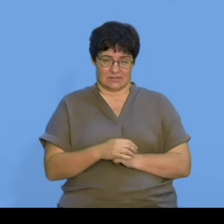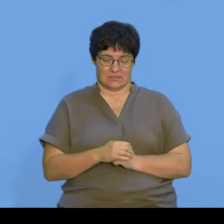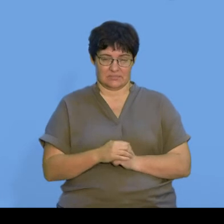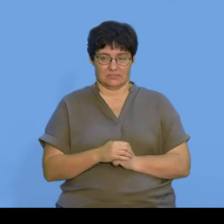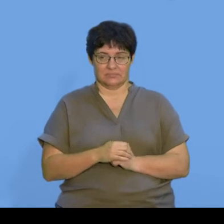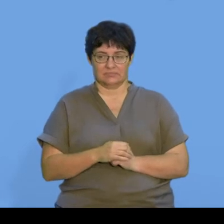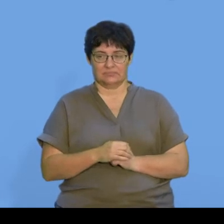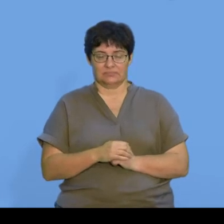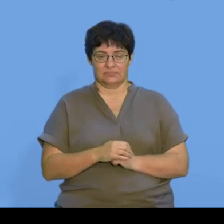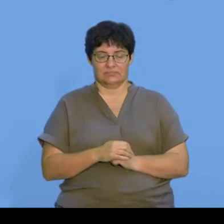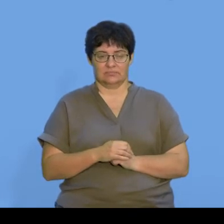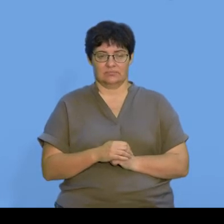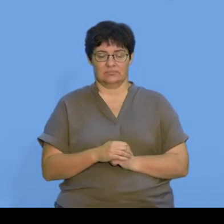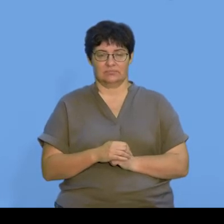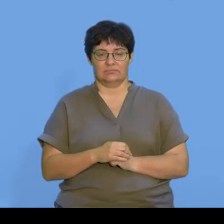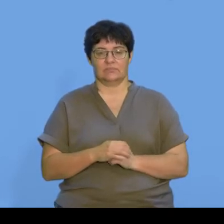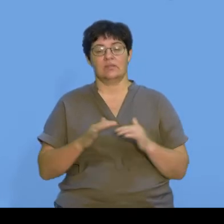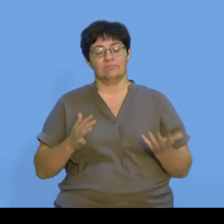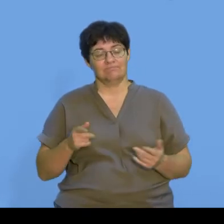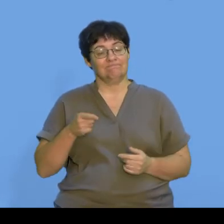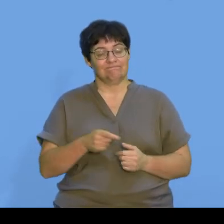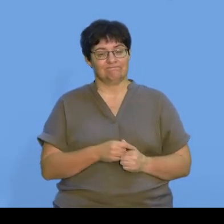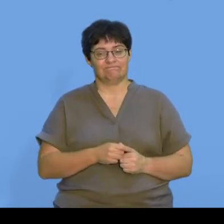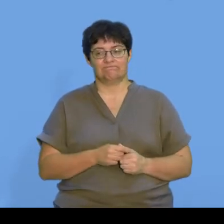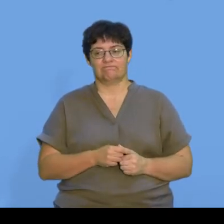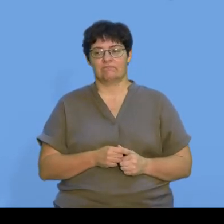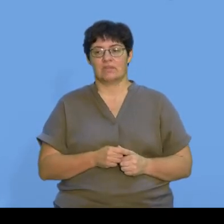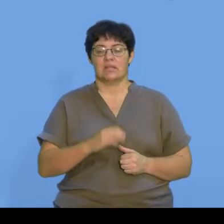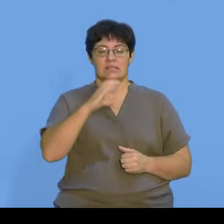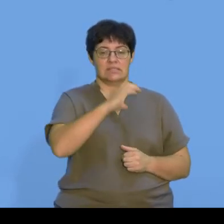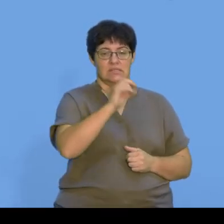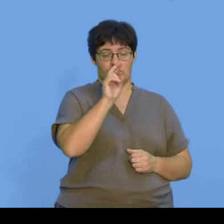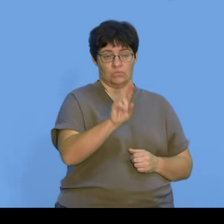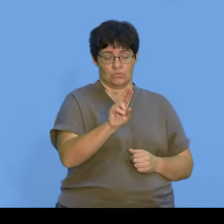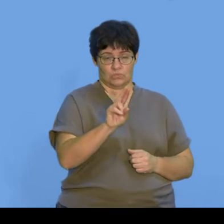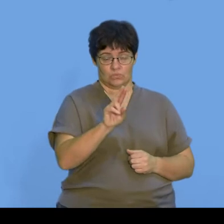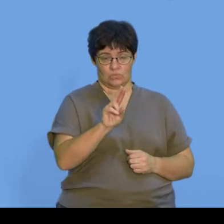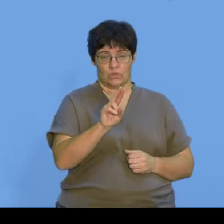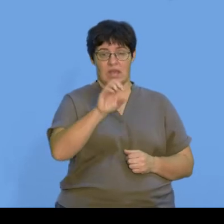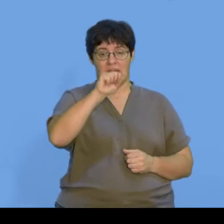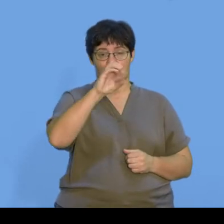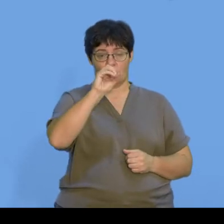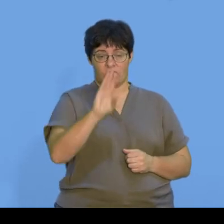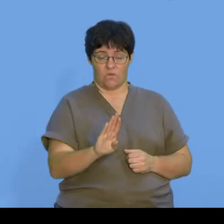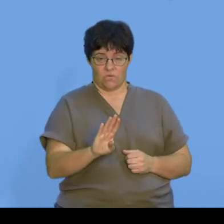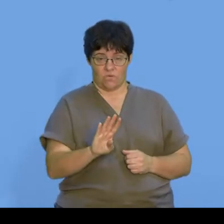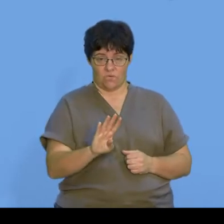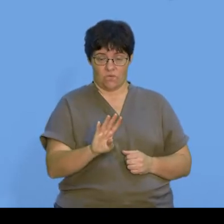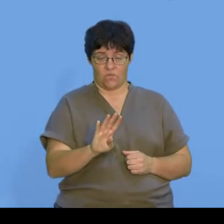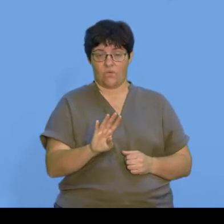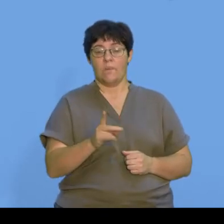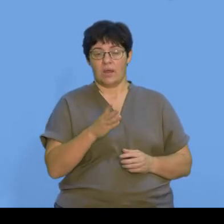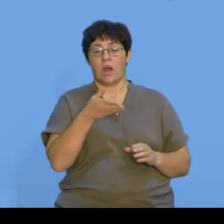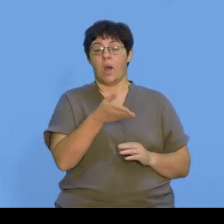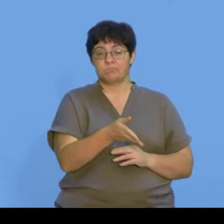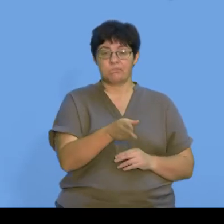copper sulfate, without the water of crystallization. So this other one will be Cu, okay, SO4, okay,